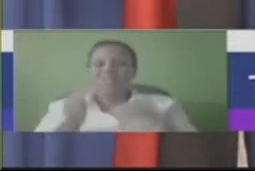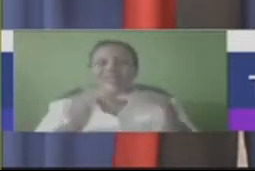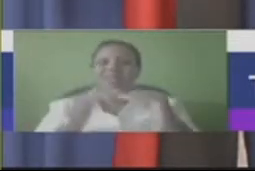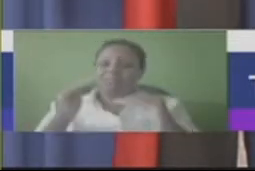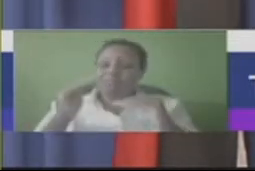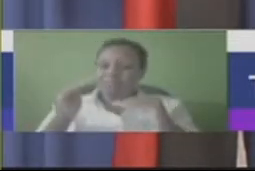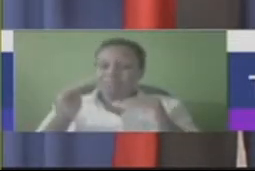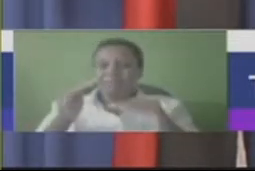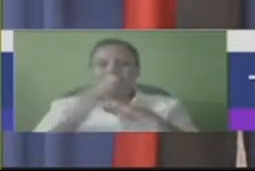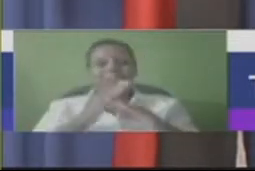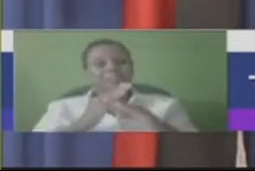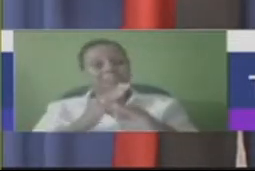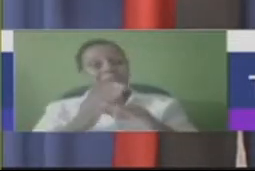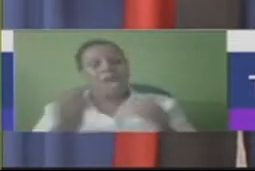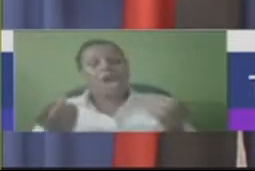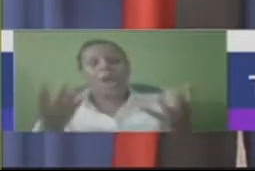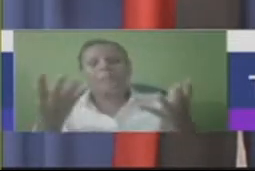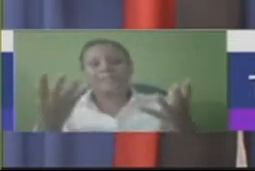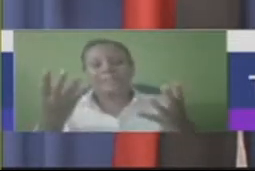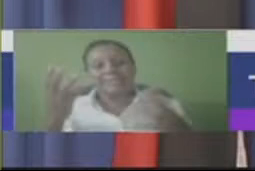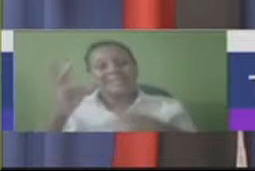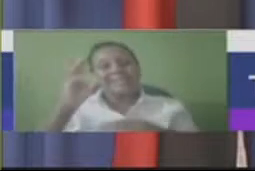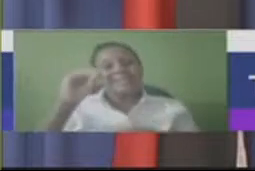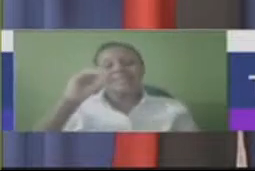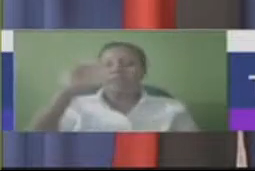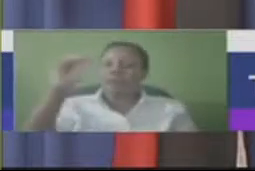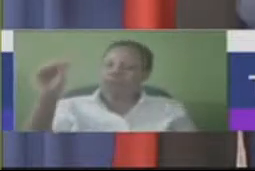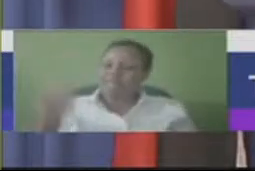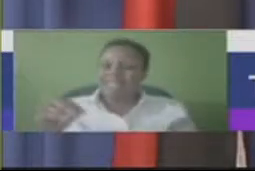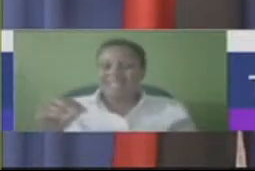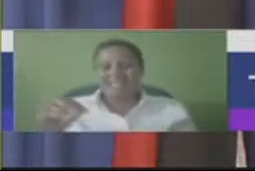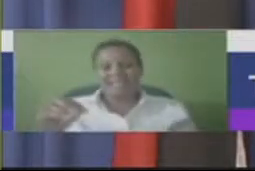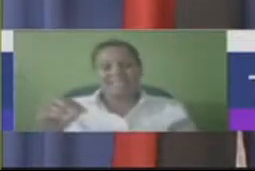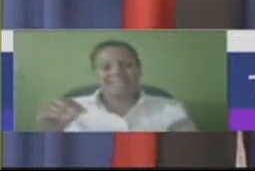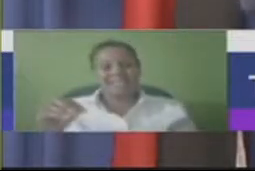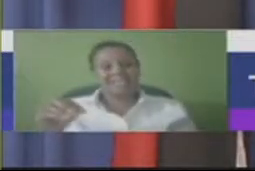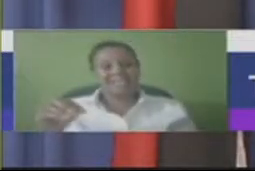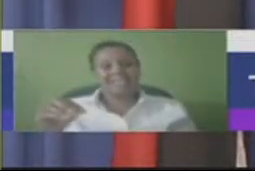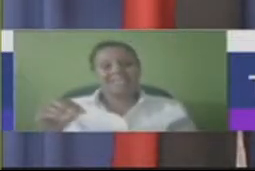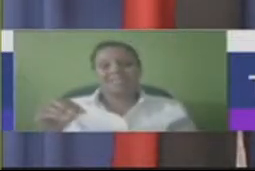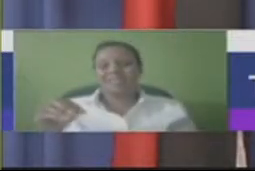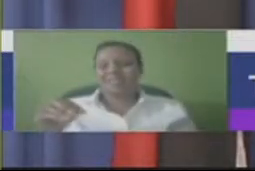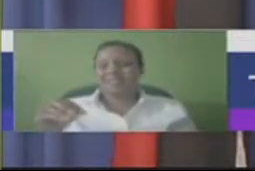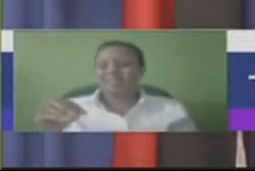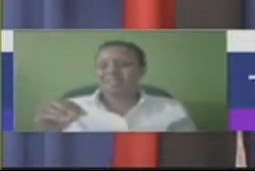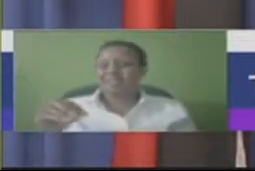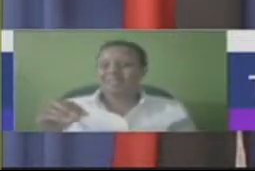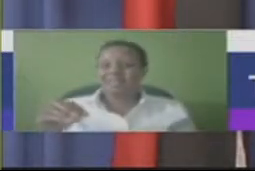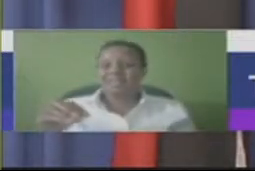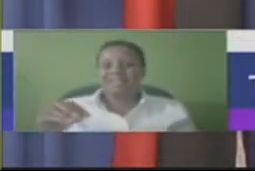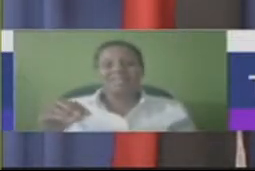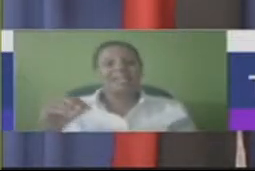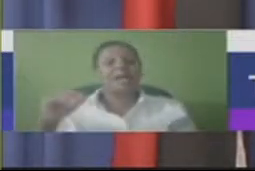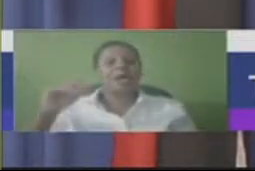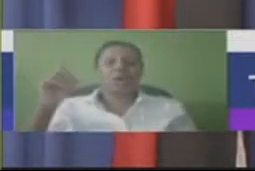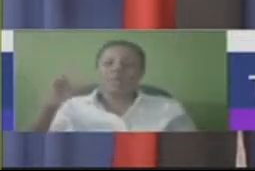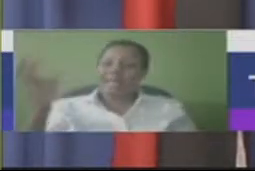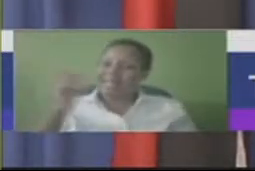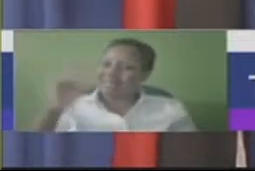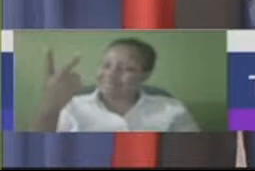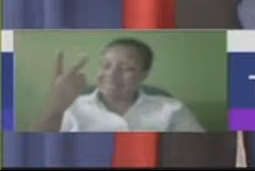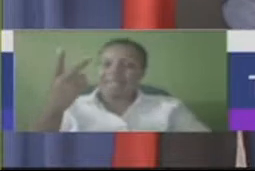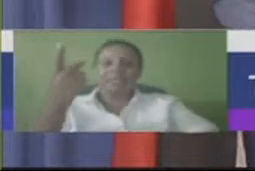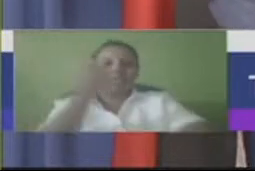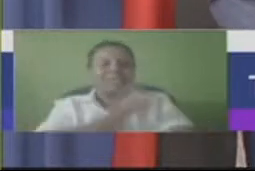like for some of the vaccines. And it's only when you get your second dose you get to the peak protection. And also,